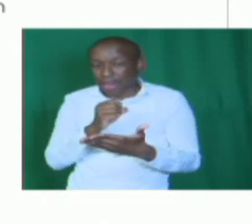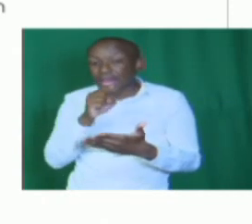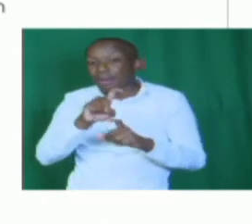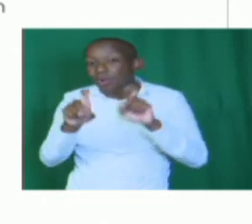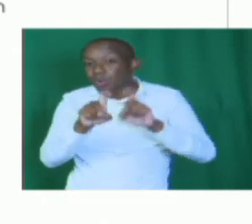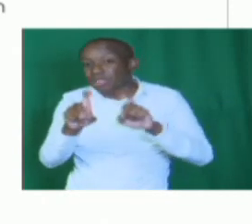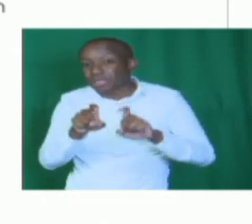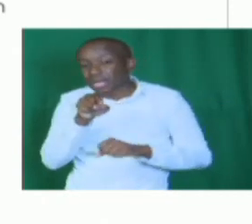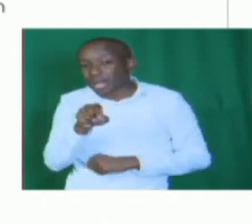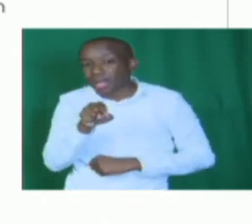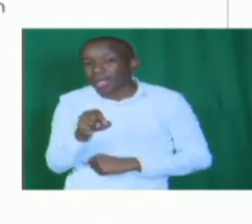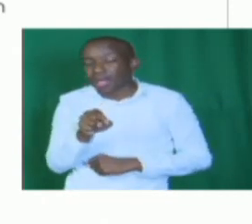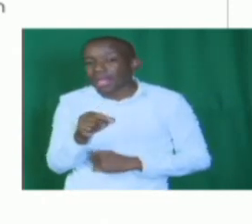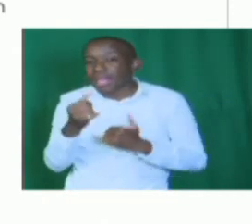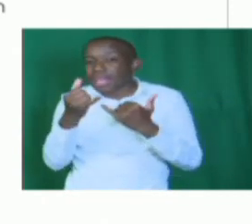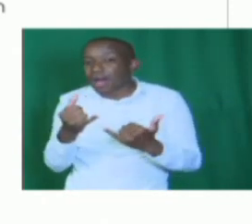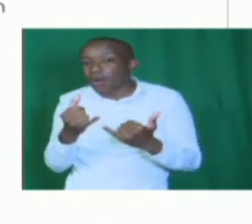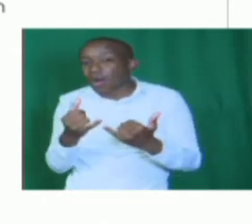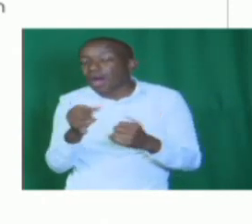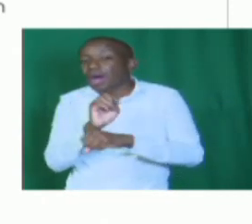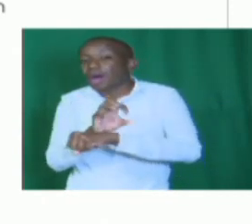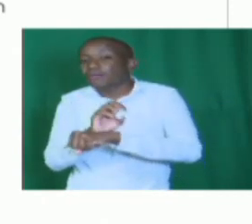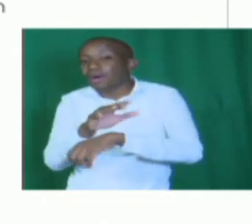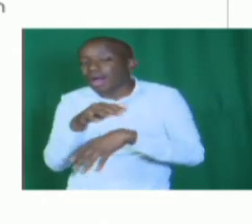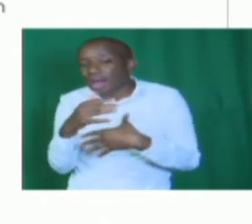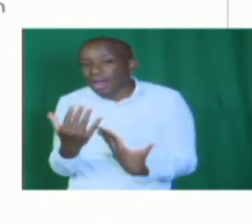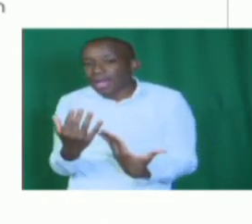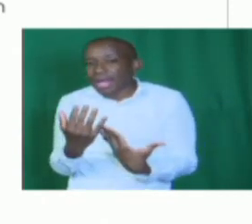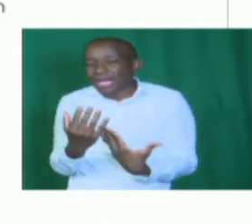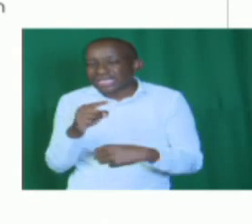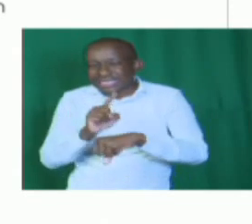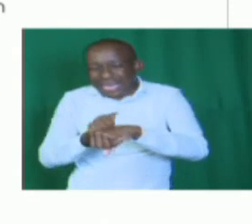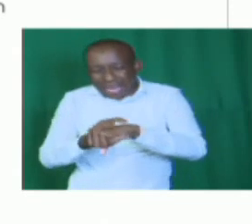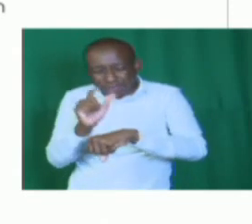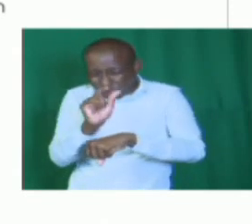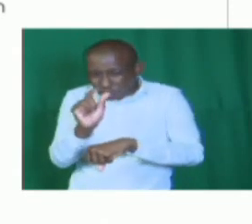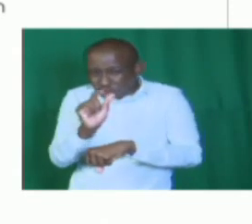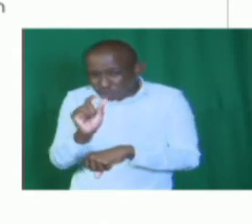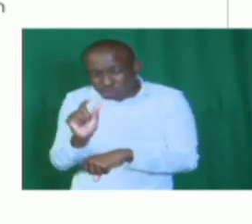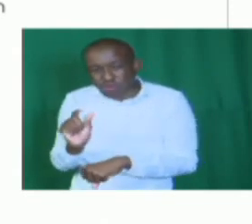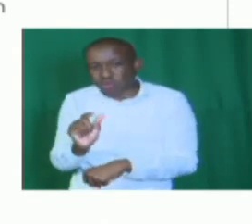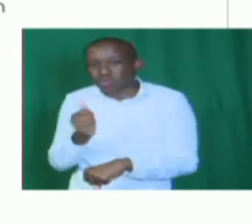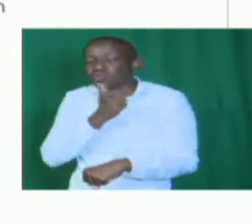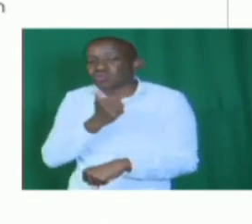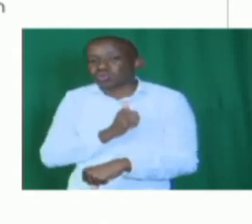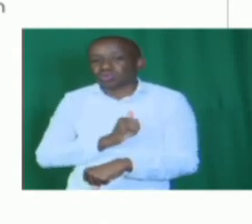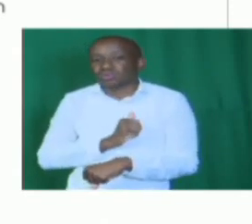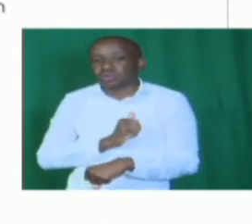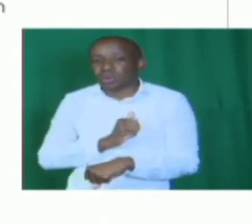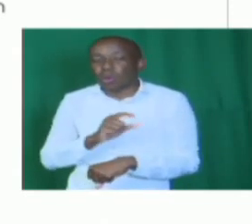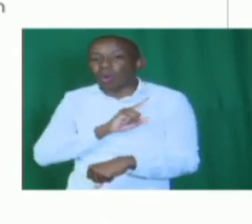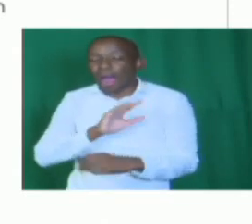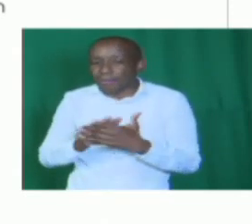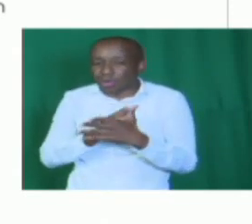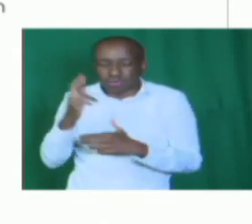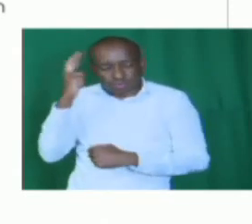questions, usually you are advised to spend less time because, as I have said, they are recall